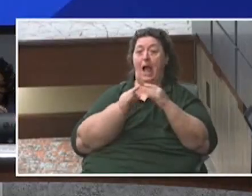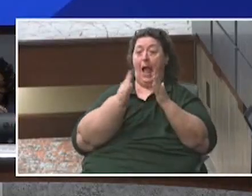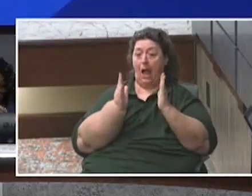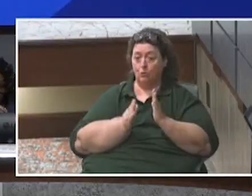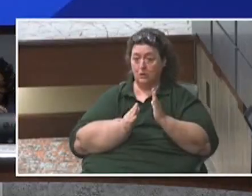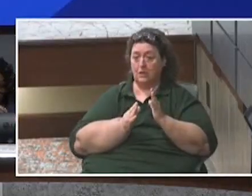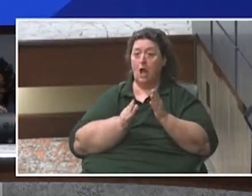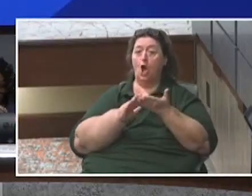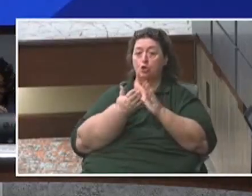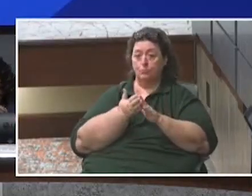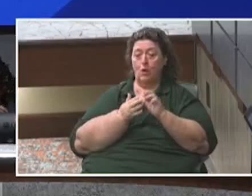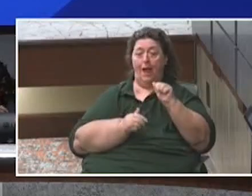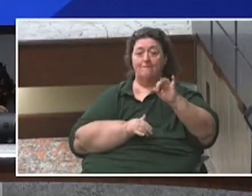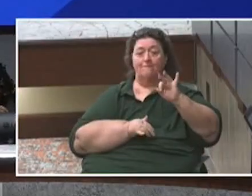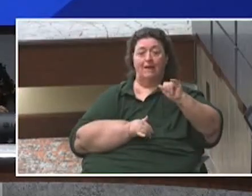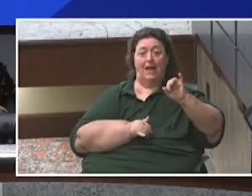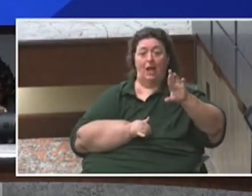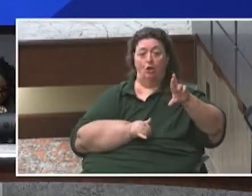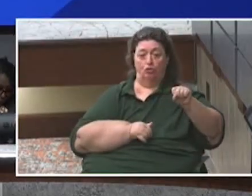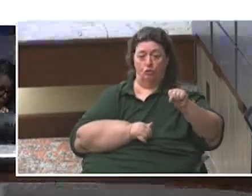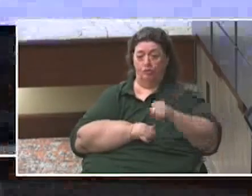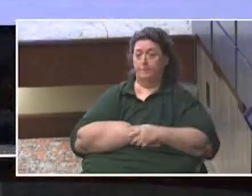Housing and Community Affairs.